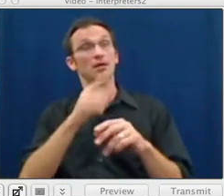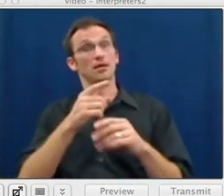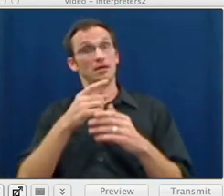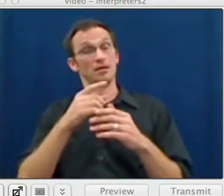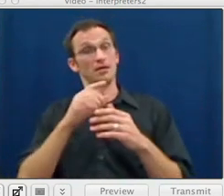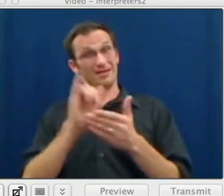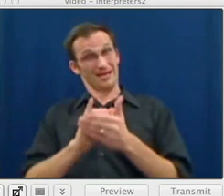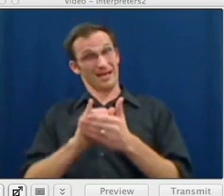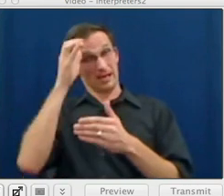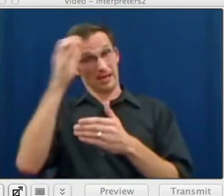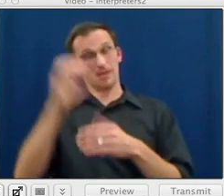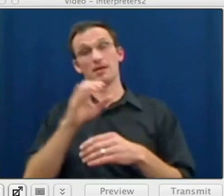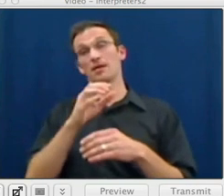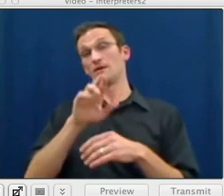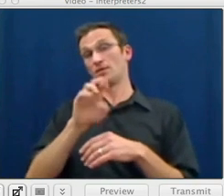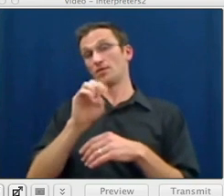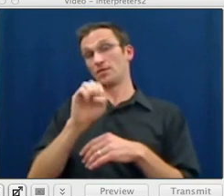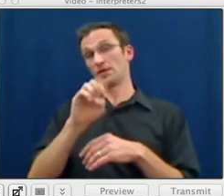demand